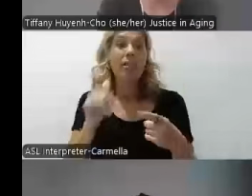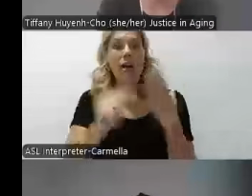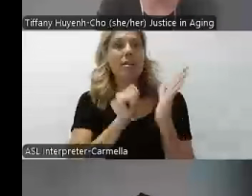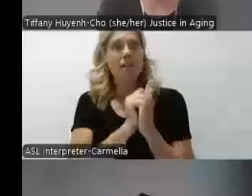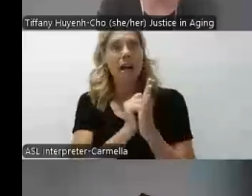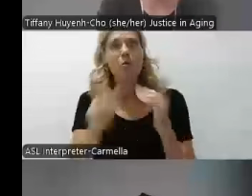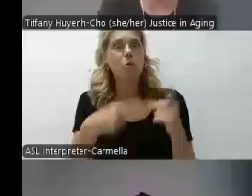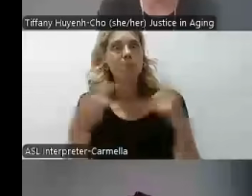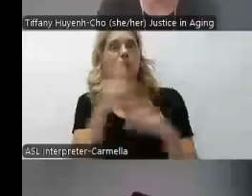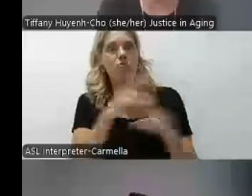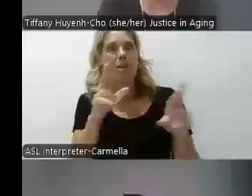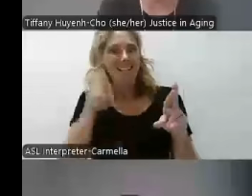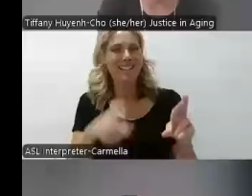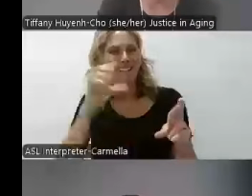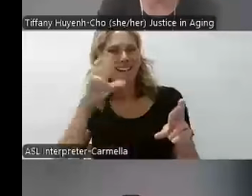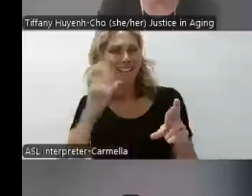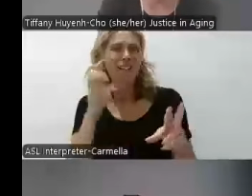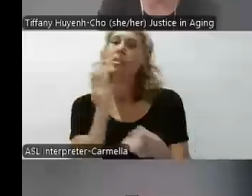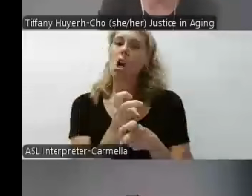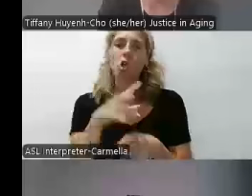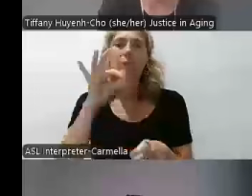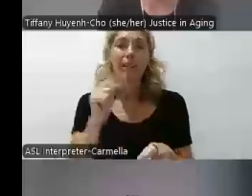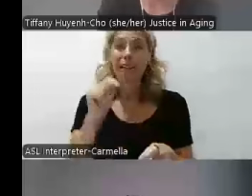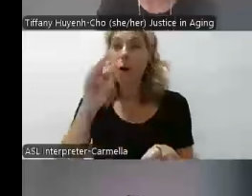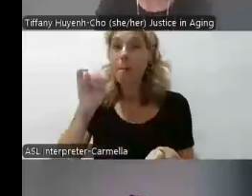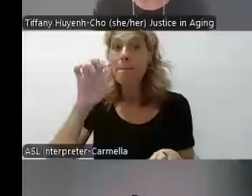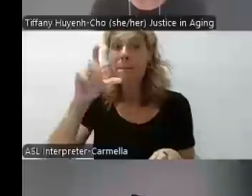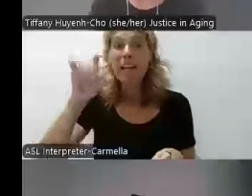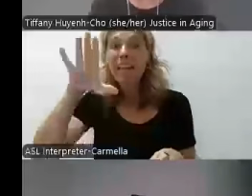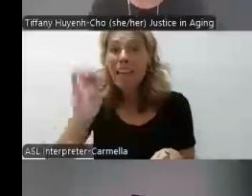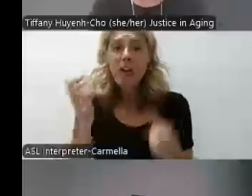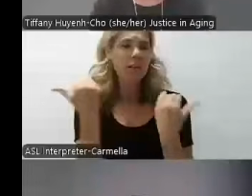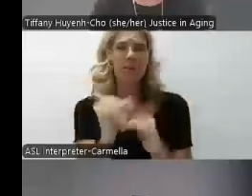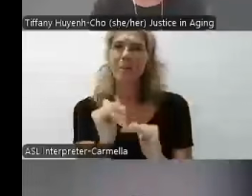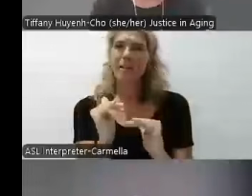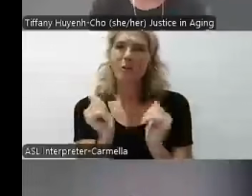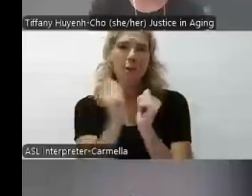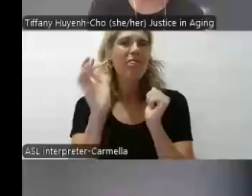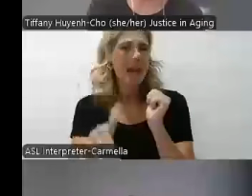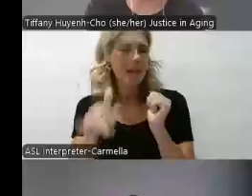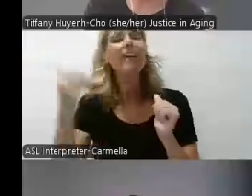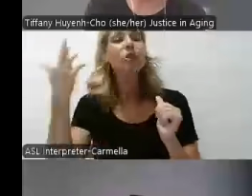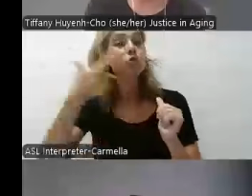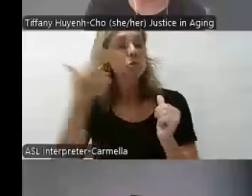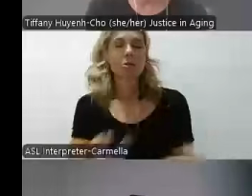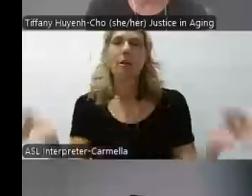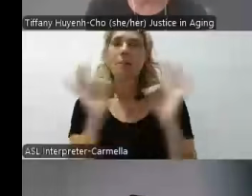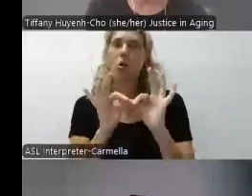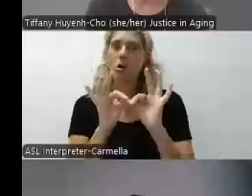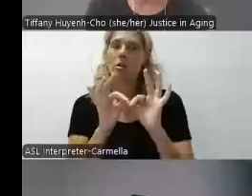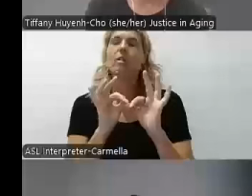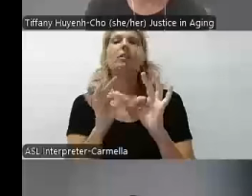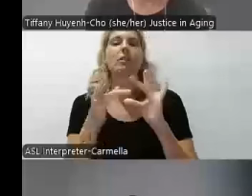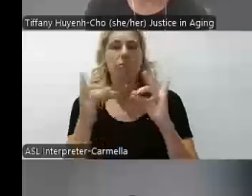need that care, it's very difficult to find out that Medicare's benefits are actually very limited. So this is another reason why it's really important to highlight